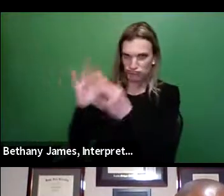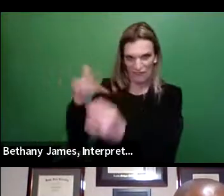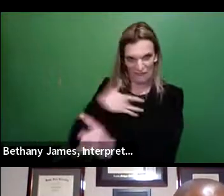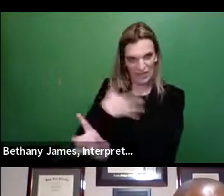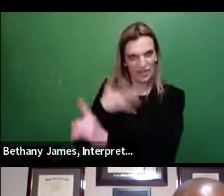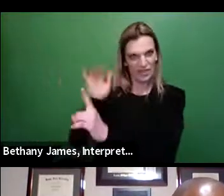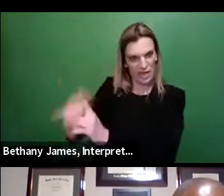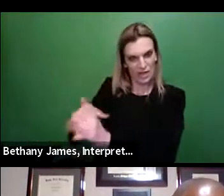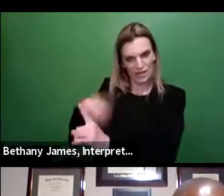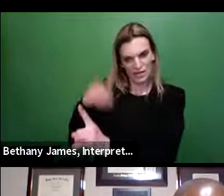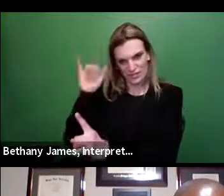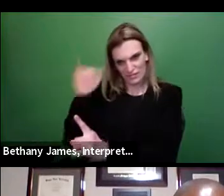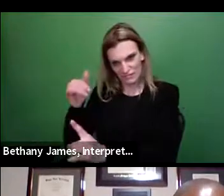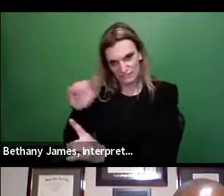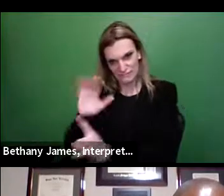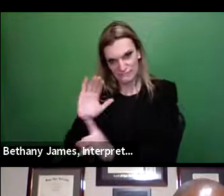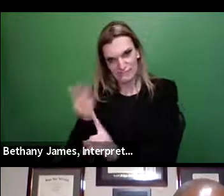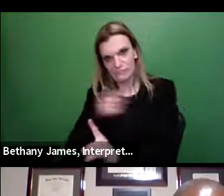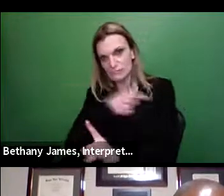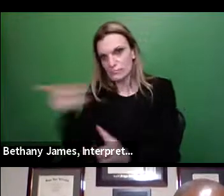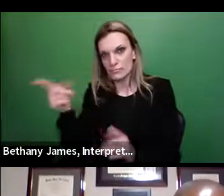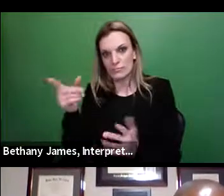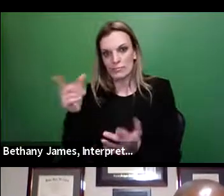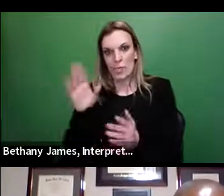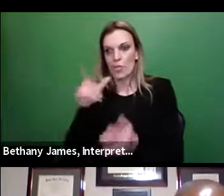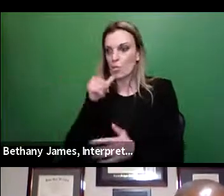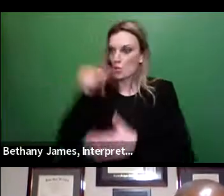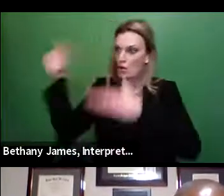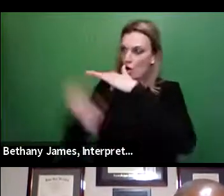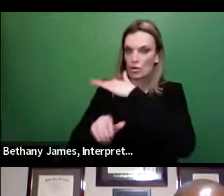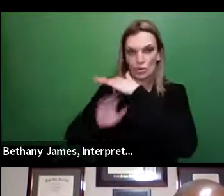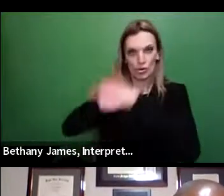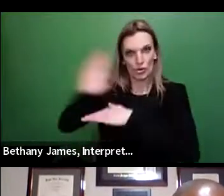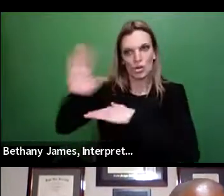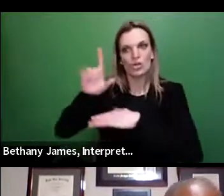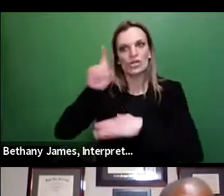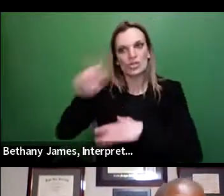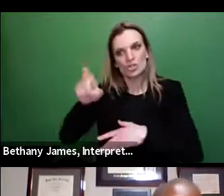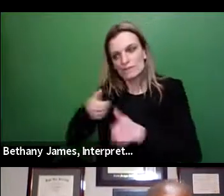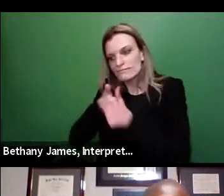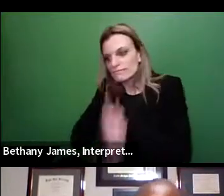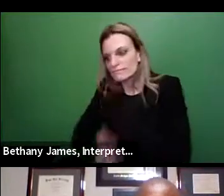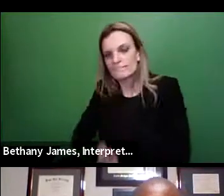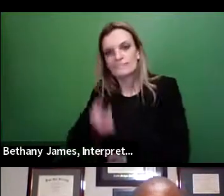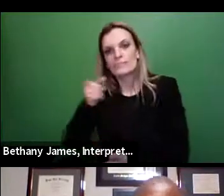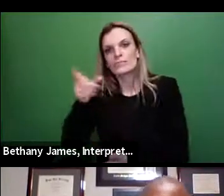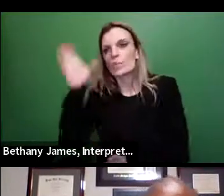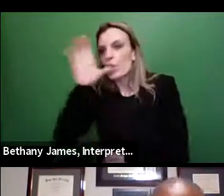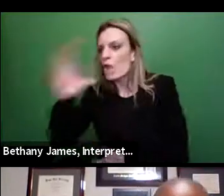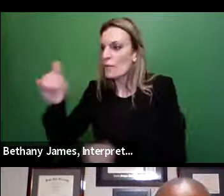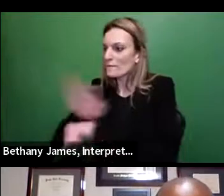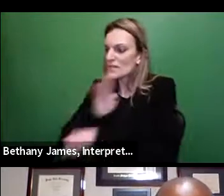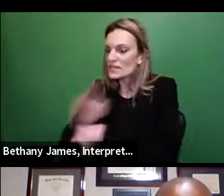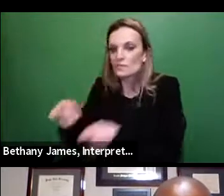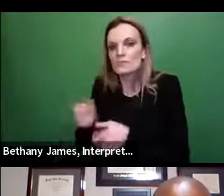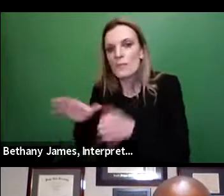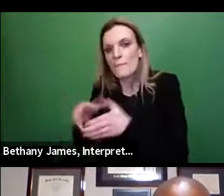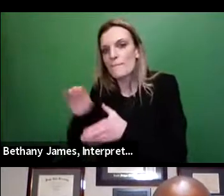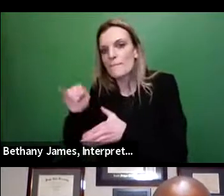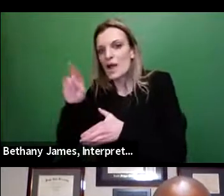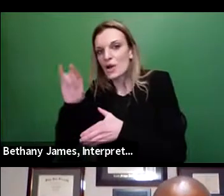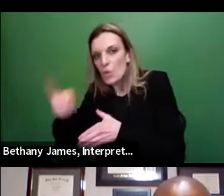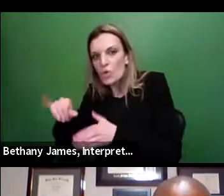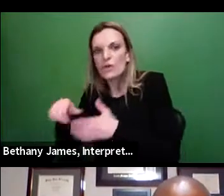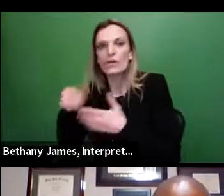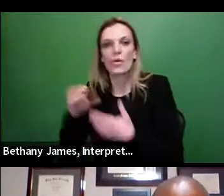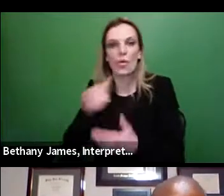to be training across the board in all of the departments that are under her auspices. So that said, and then we already know from